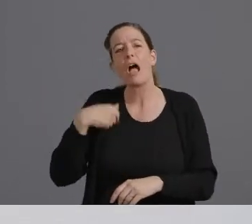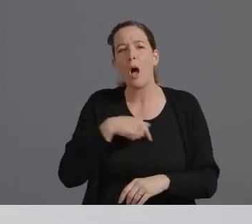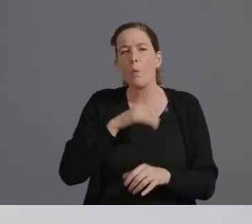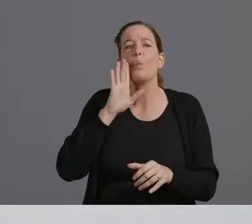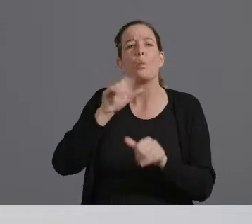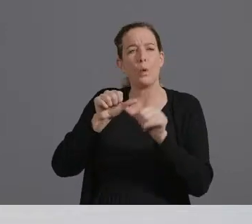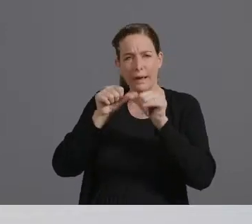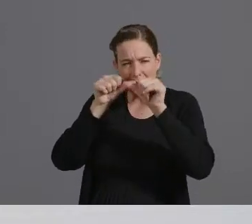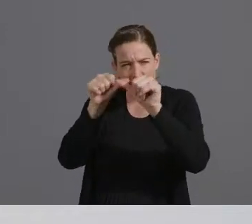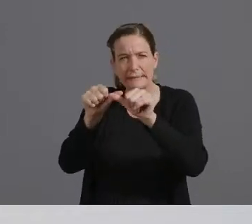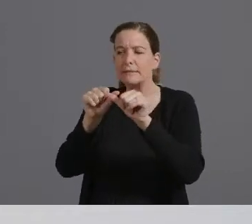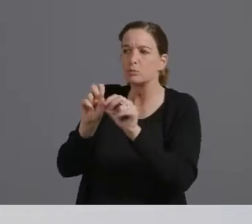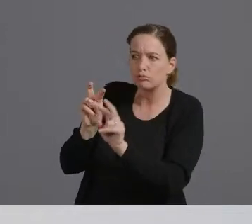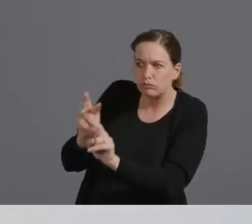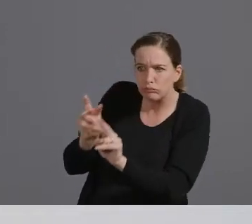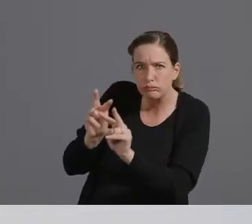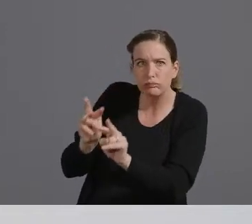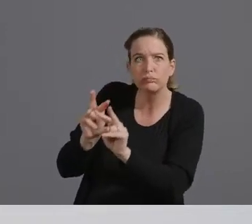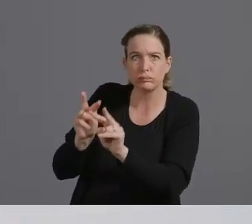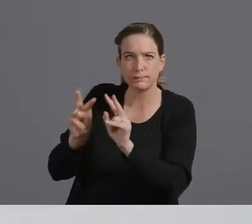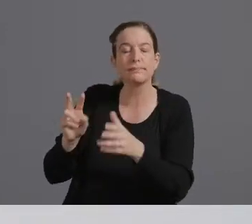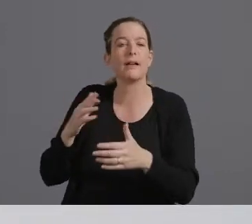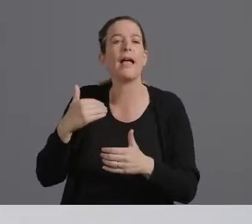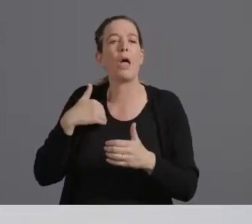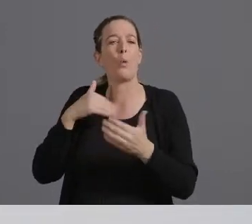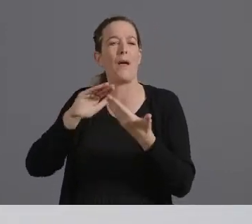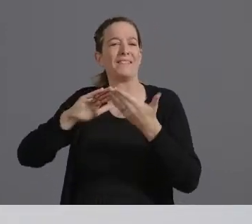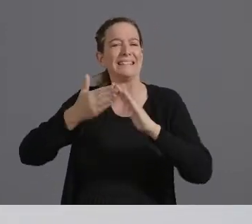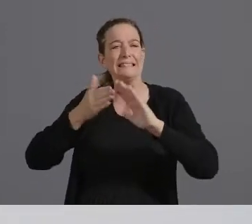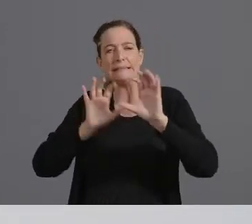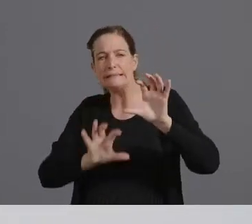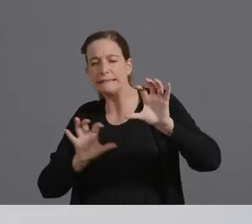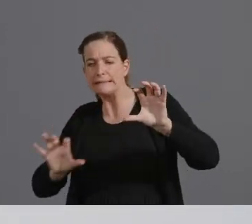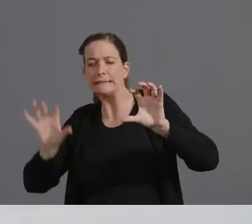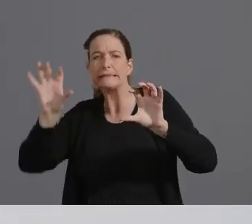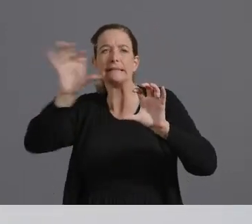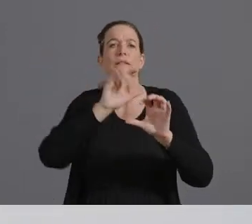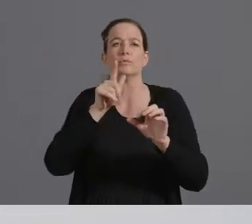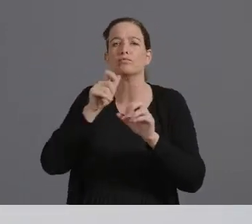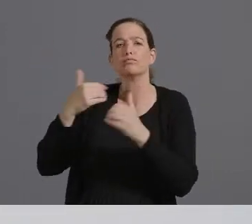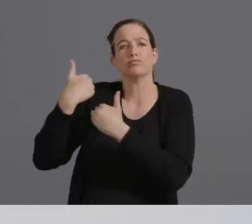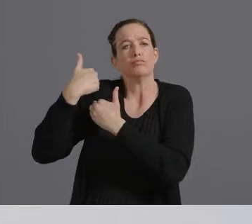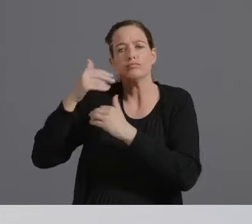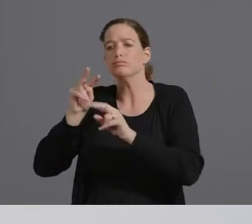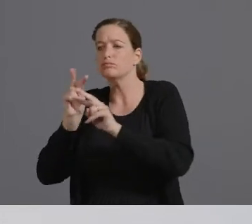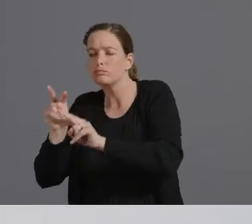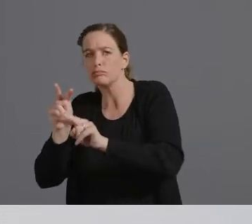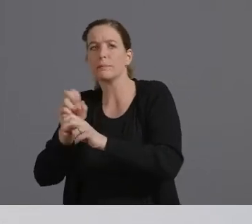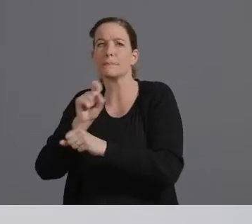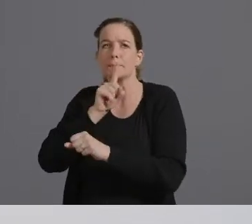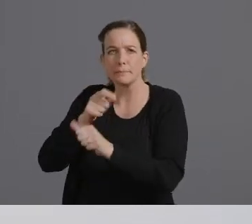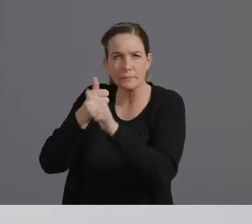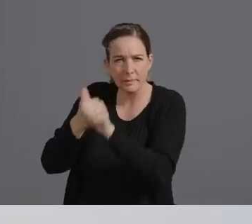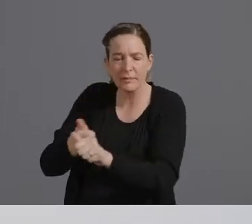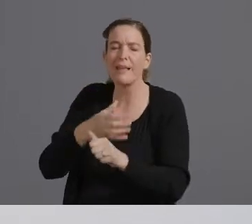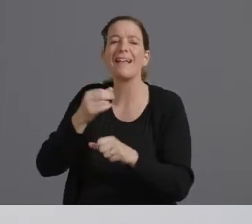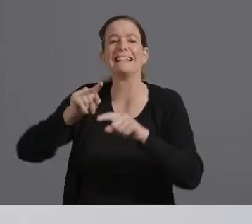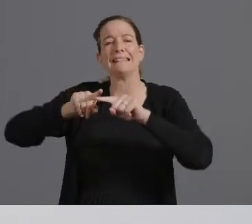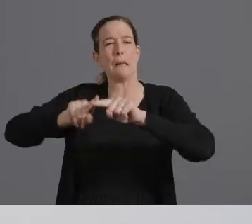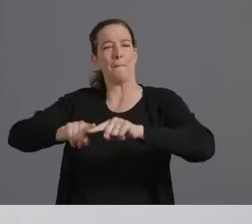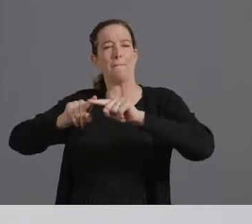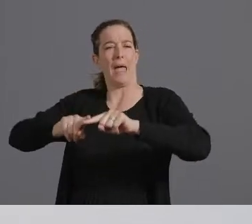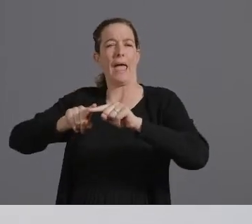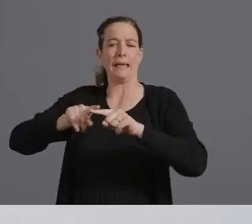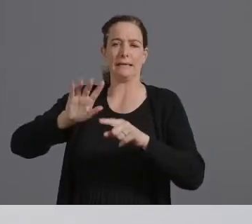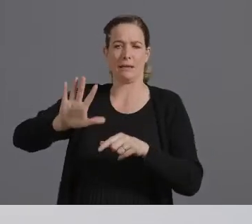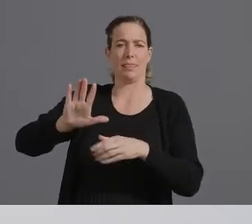cities that were also participating in enforcement or want to moving forward. And it depends on the establishment. So there are different ways